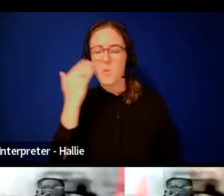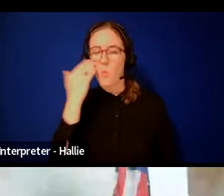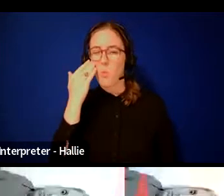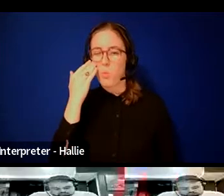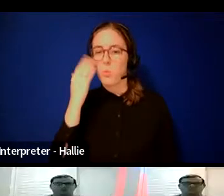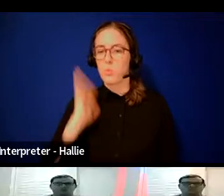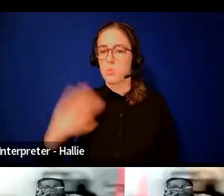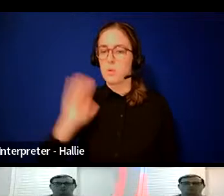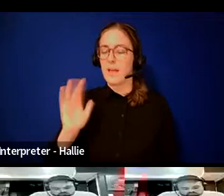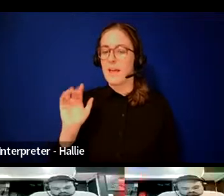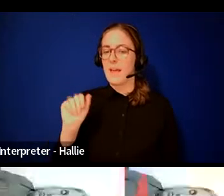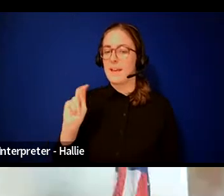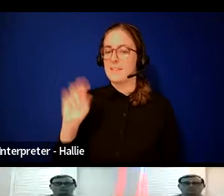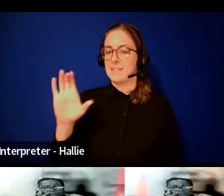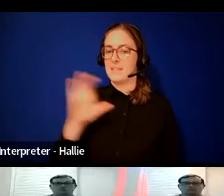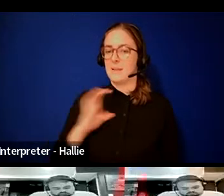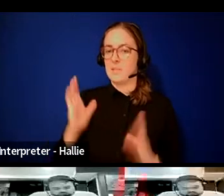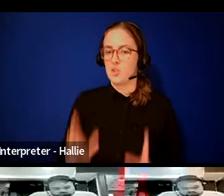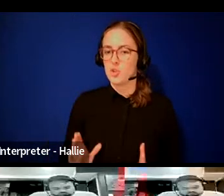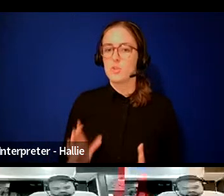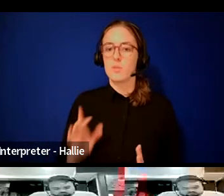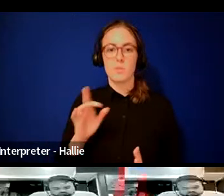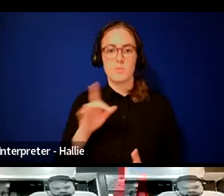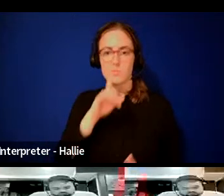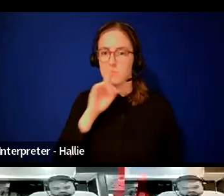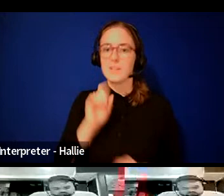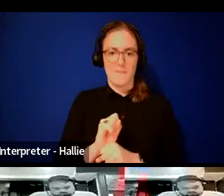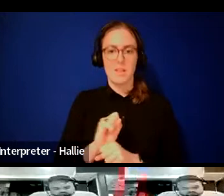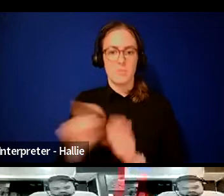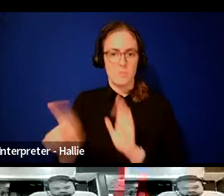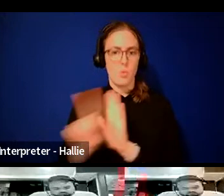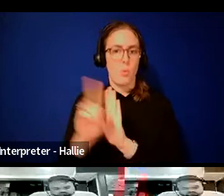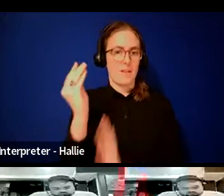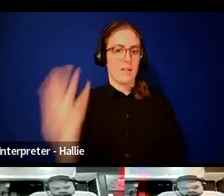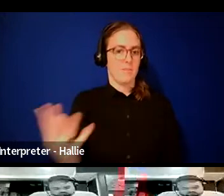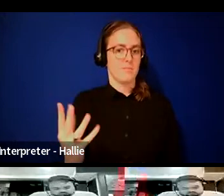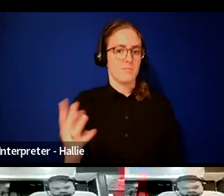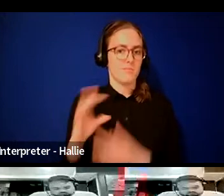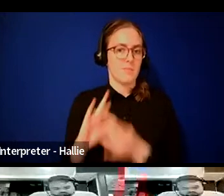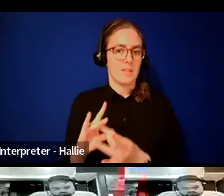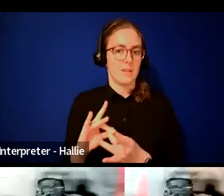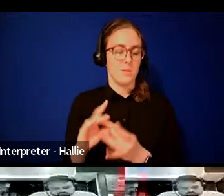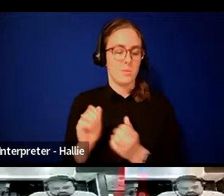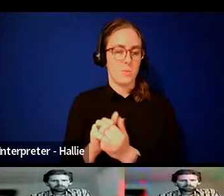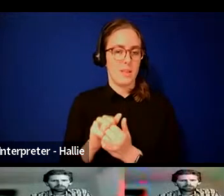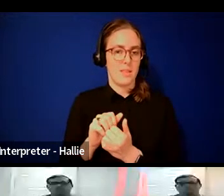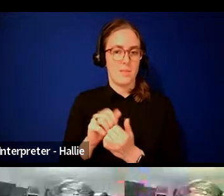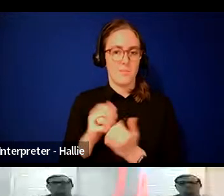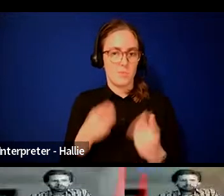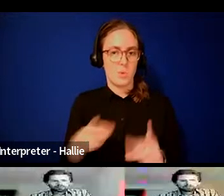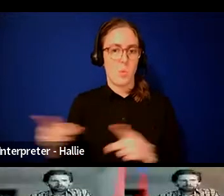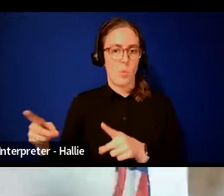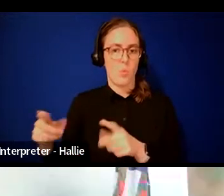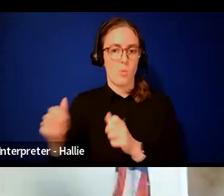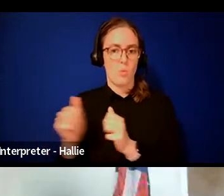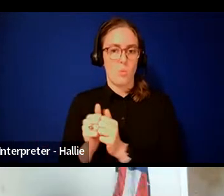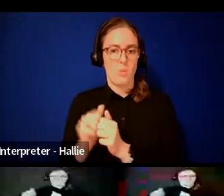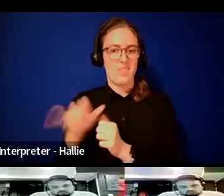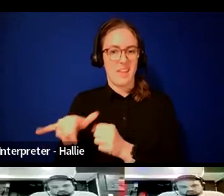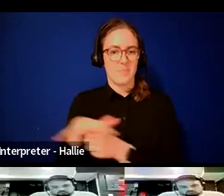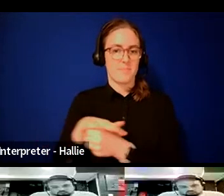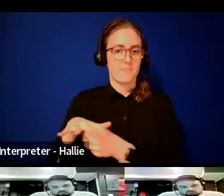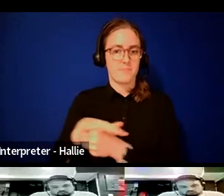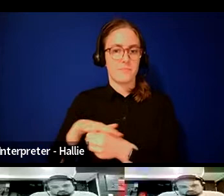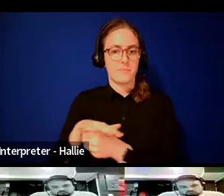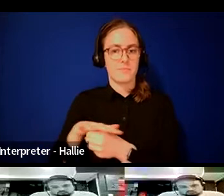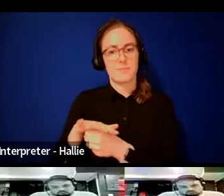time, ANC commissioners were definitely notified in reference to what was going on in their block, in